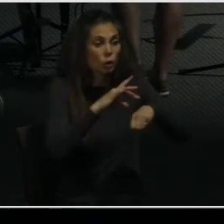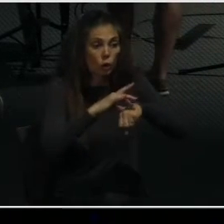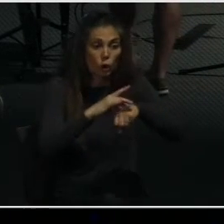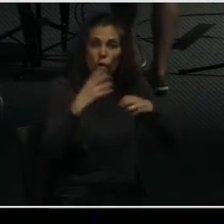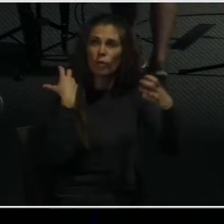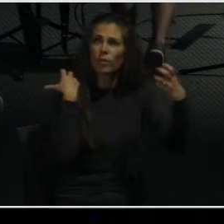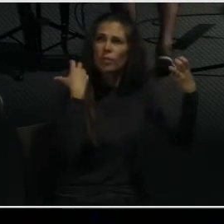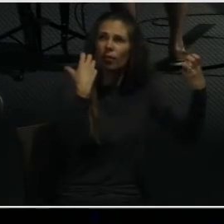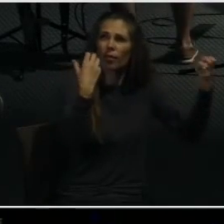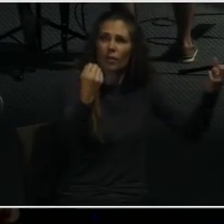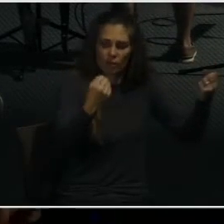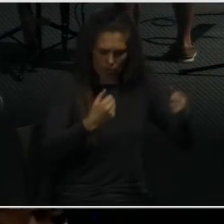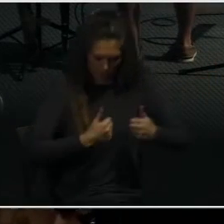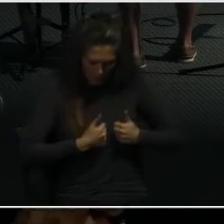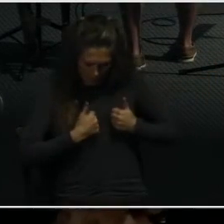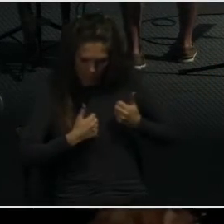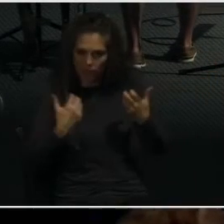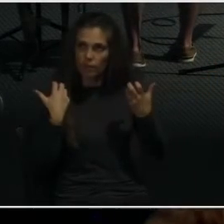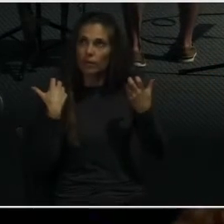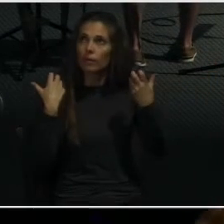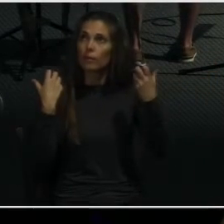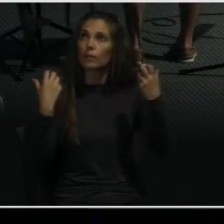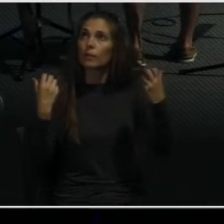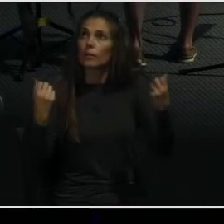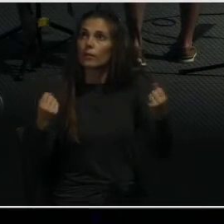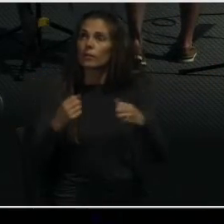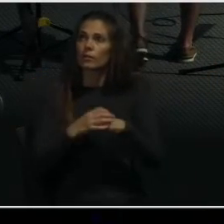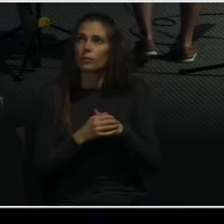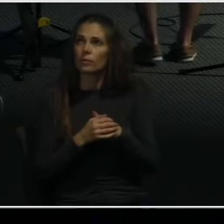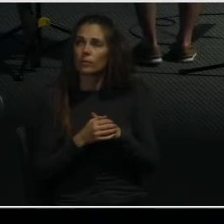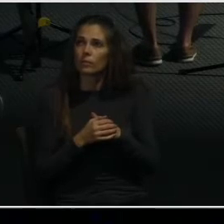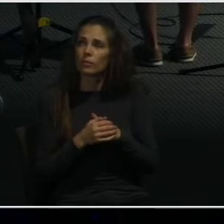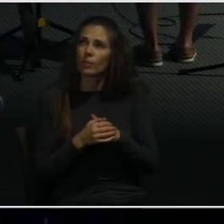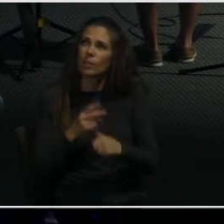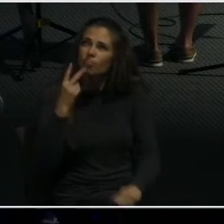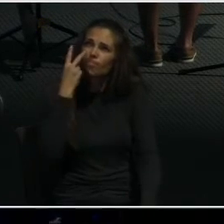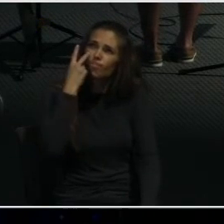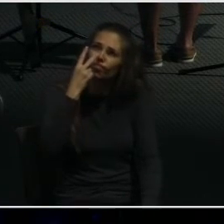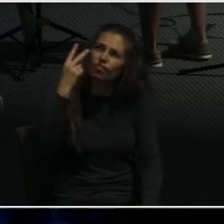And like that man who came into my office many years ago who was so broken,